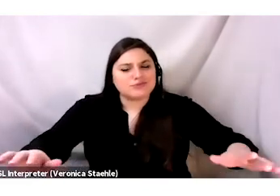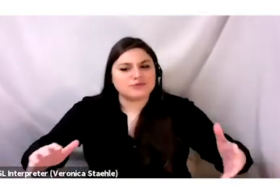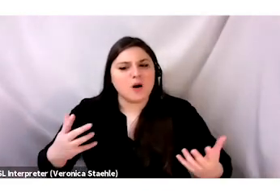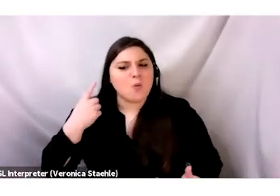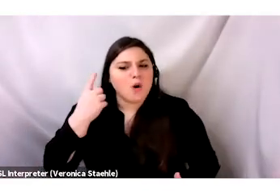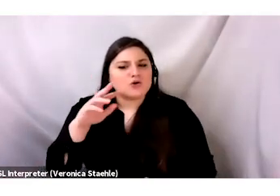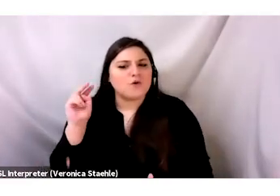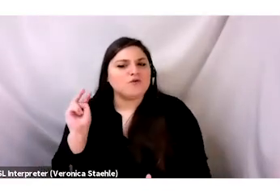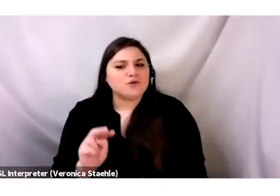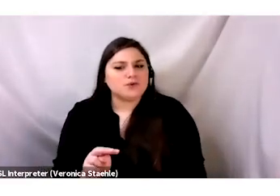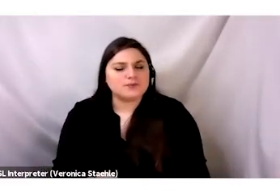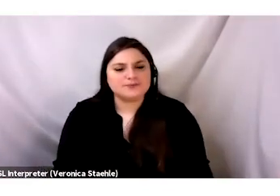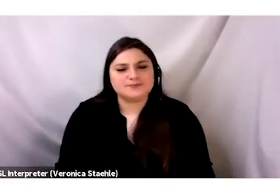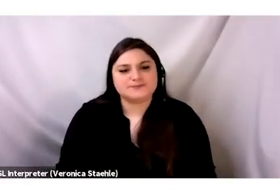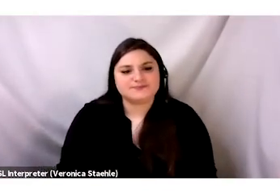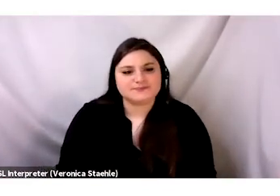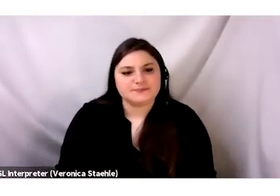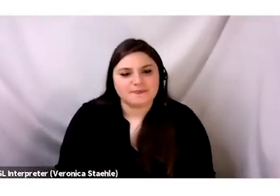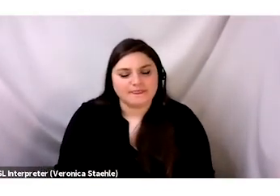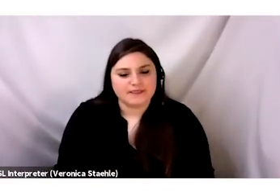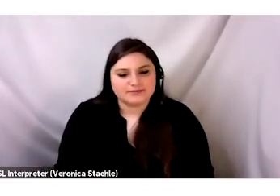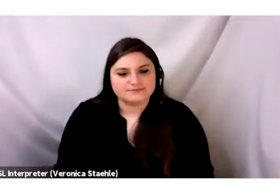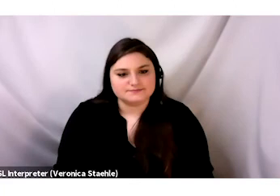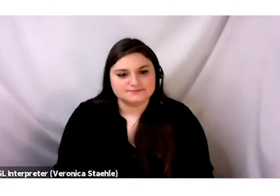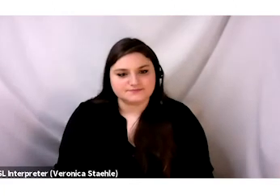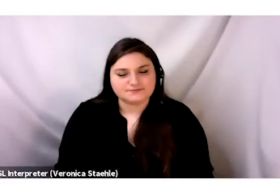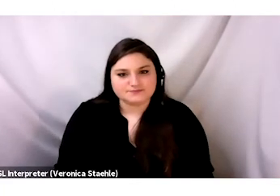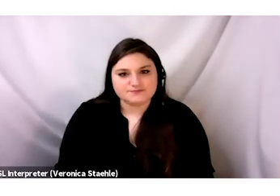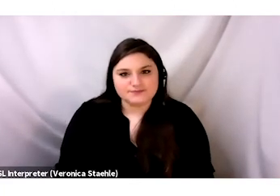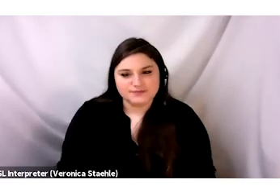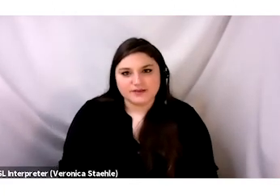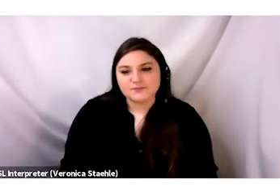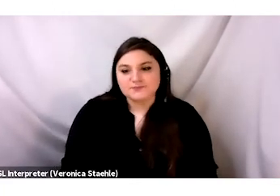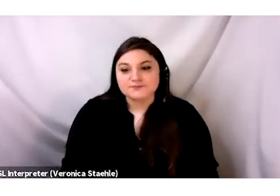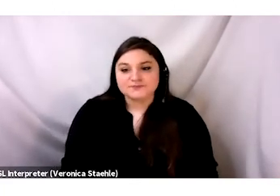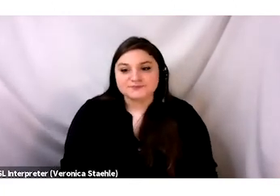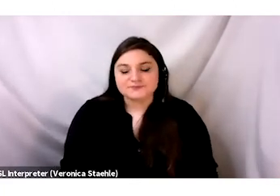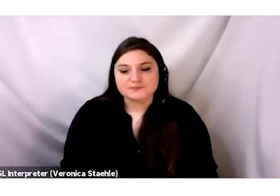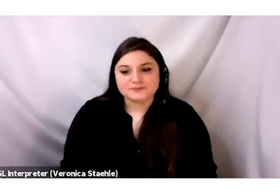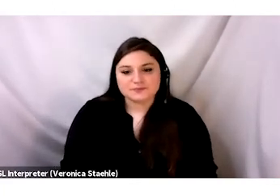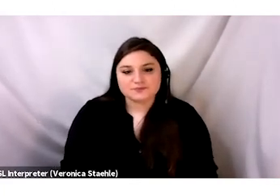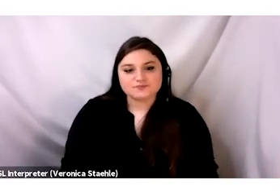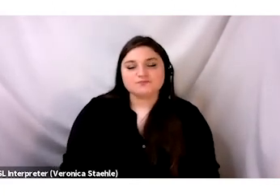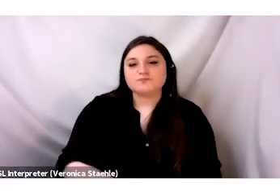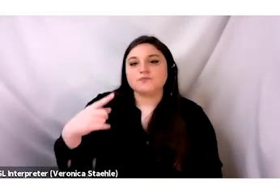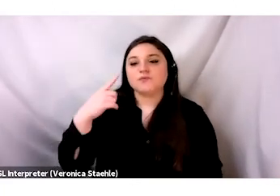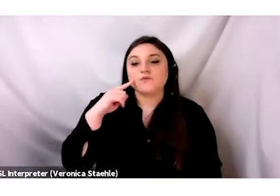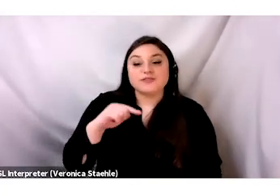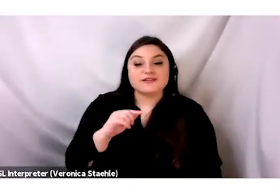big question. I think is it's about